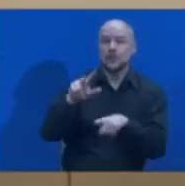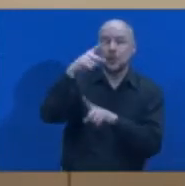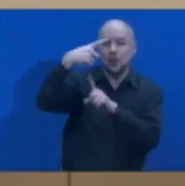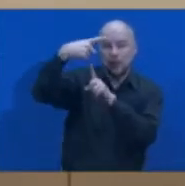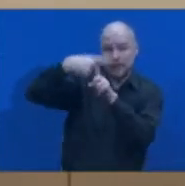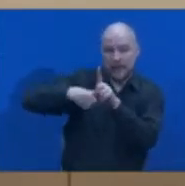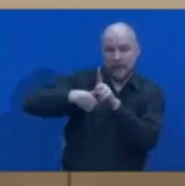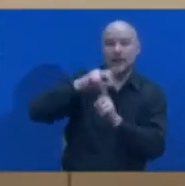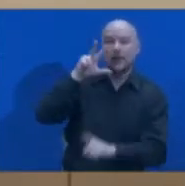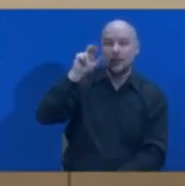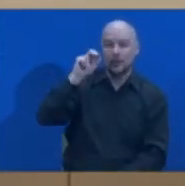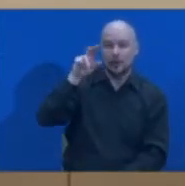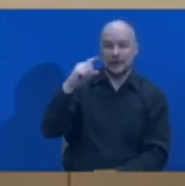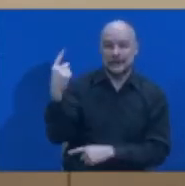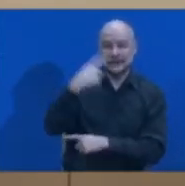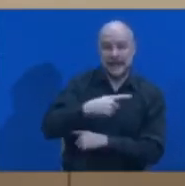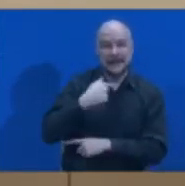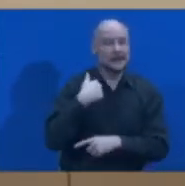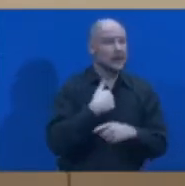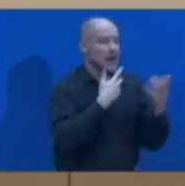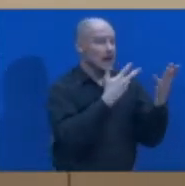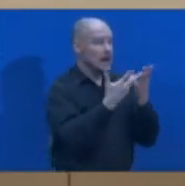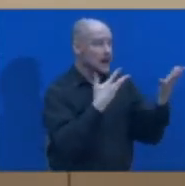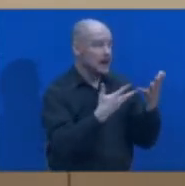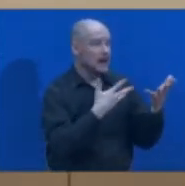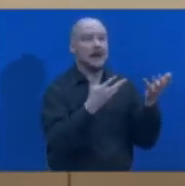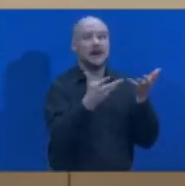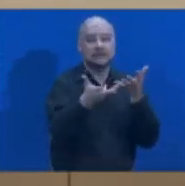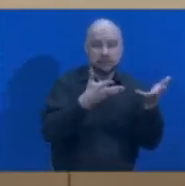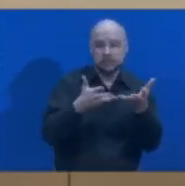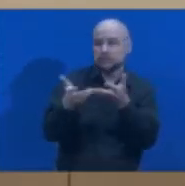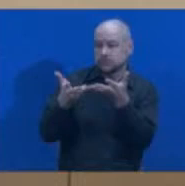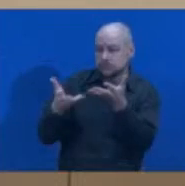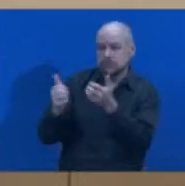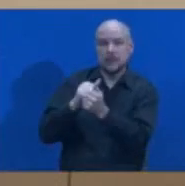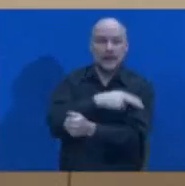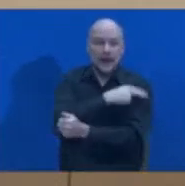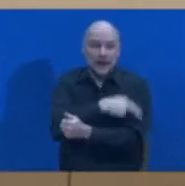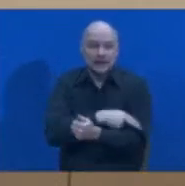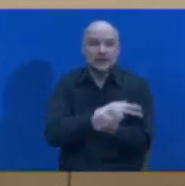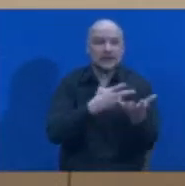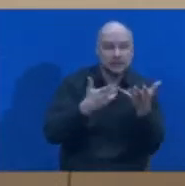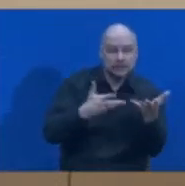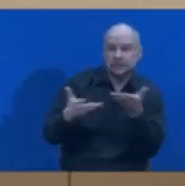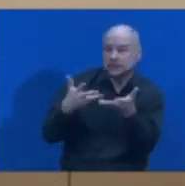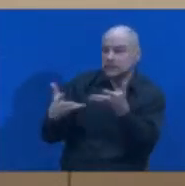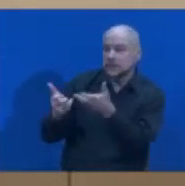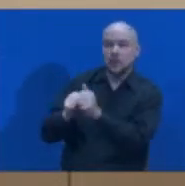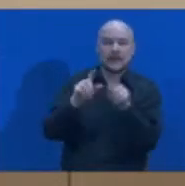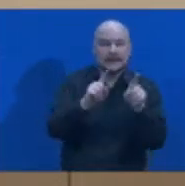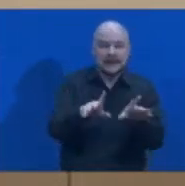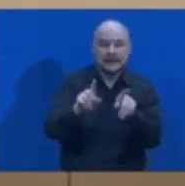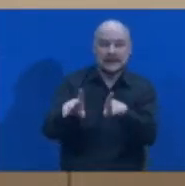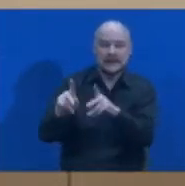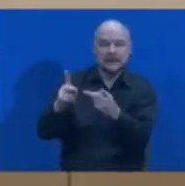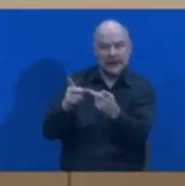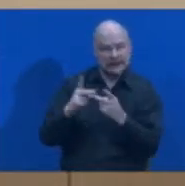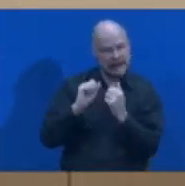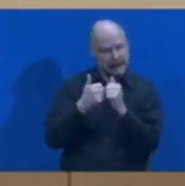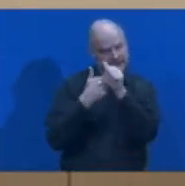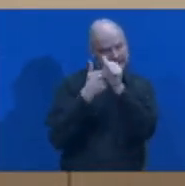days. We've had that conversation with the hospital systems and with others in our community about how we can make that